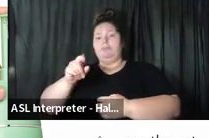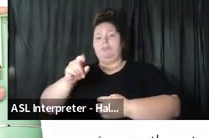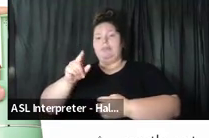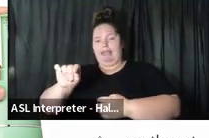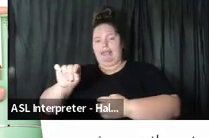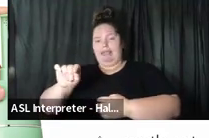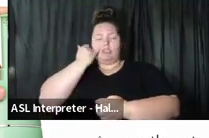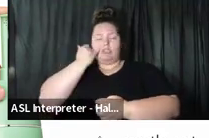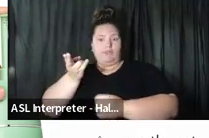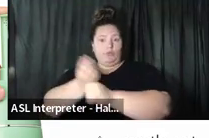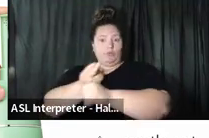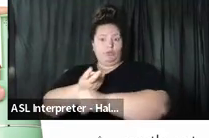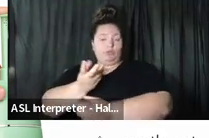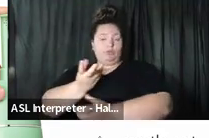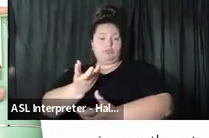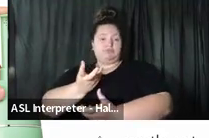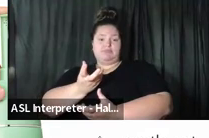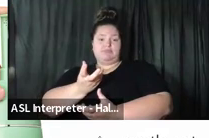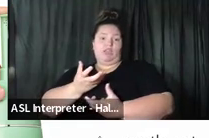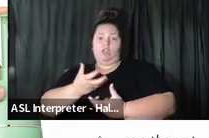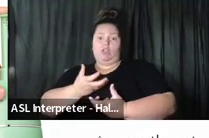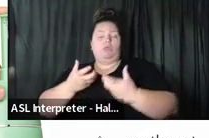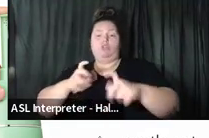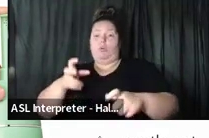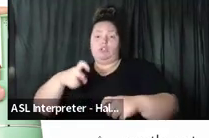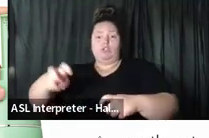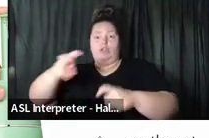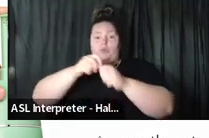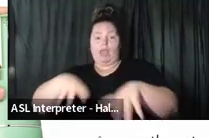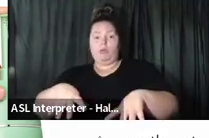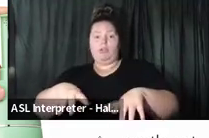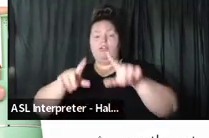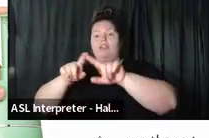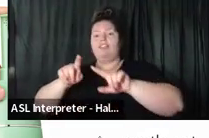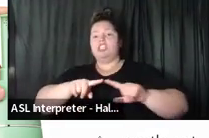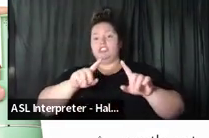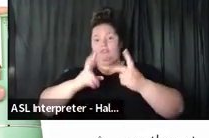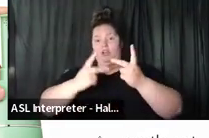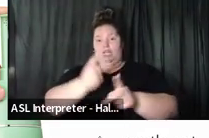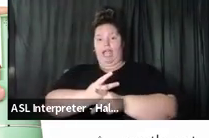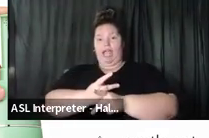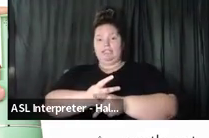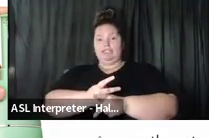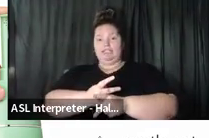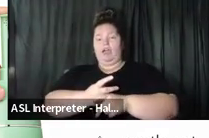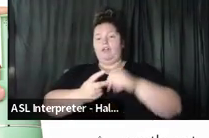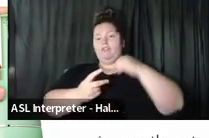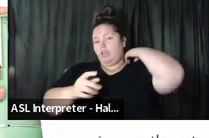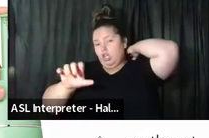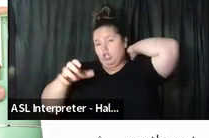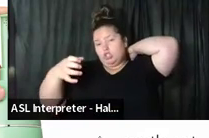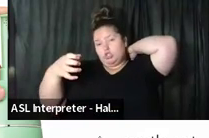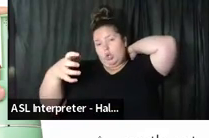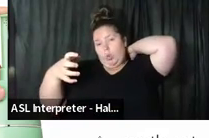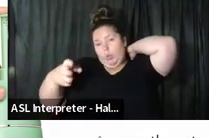go on a trip without, there are different types of squeeze bottle ones. There's portable ones that can shrink